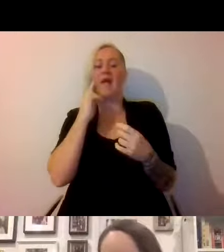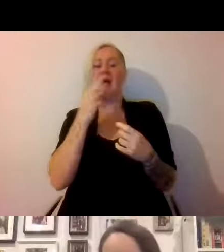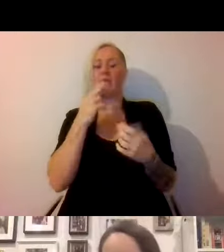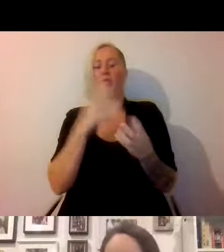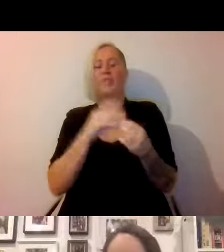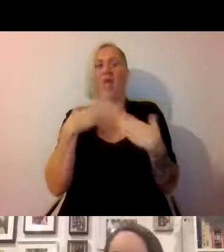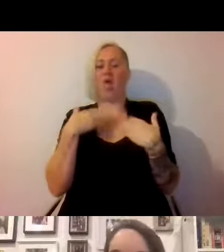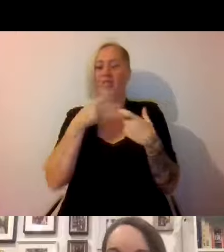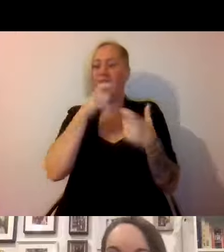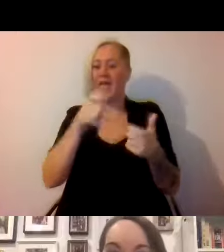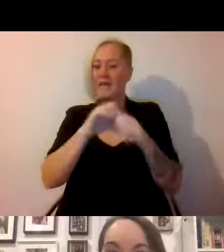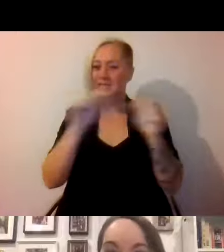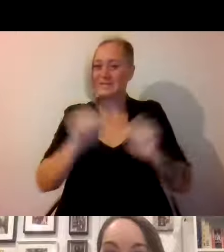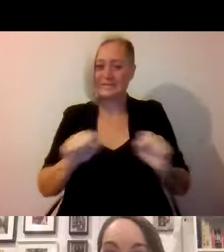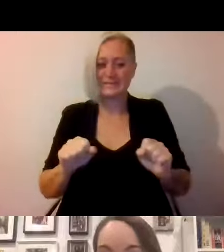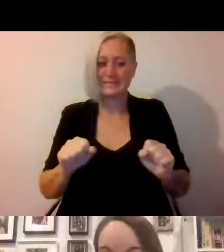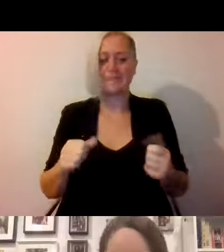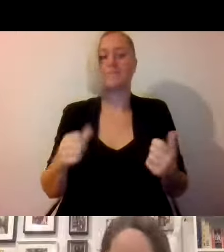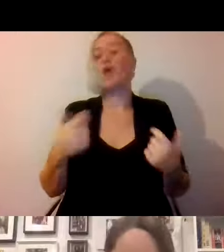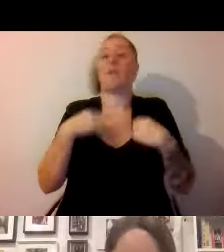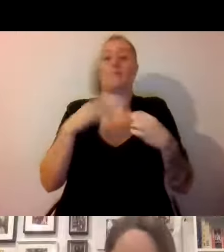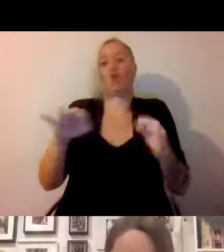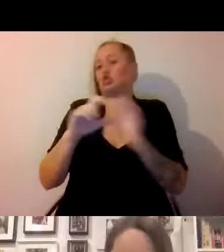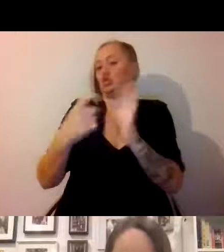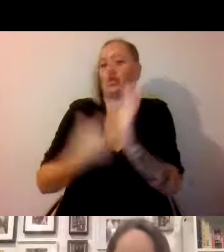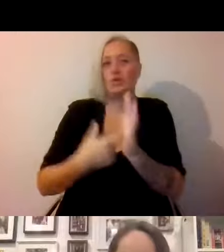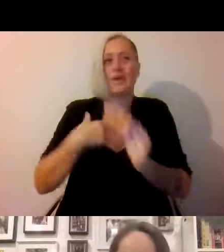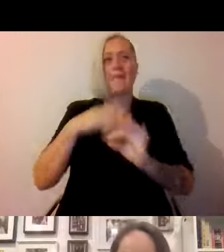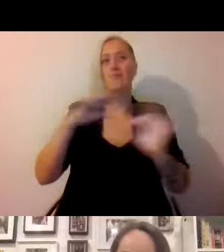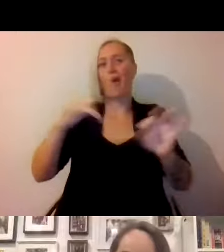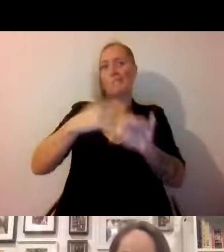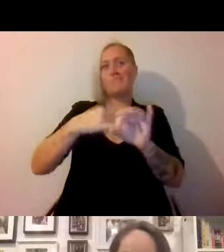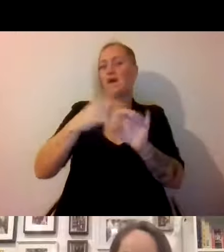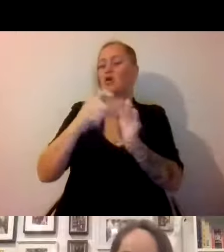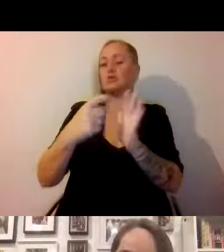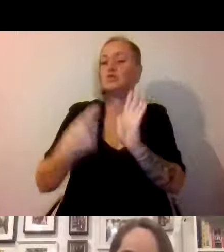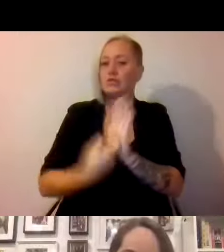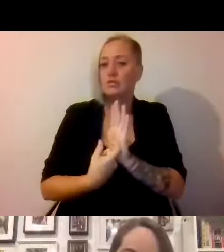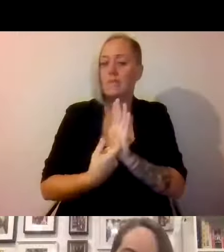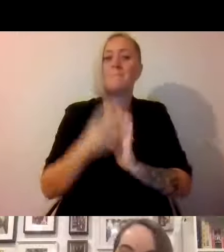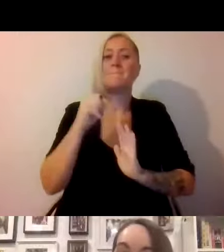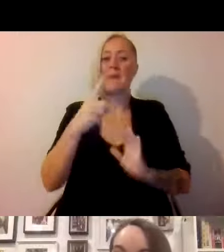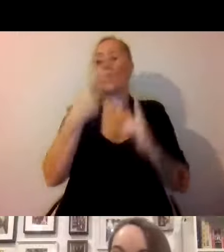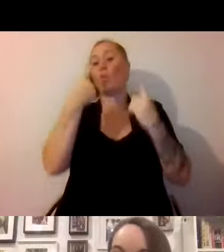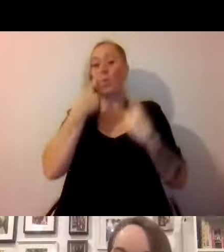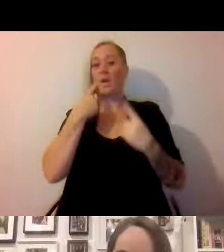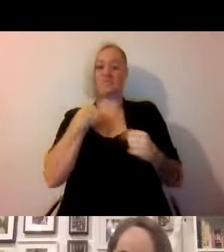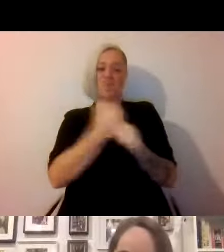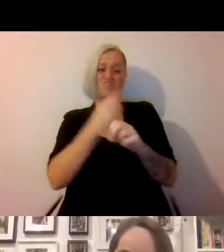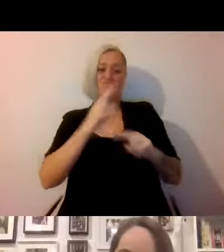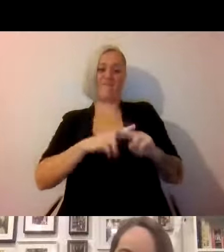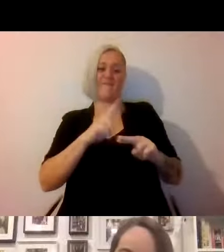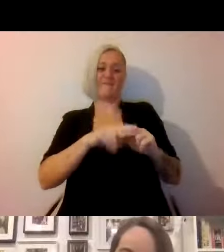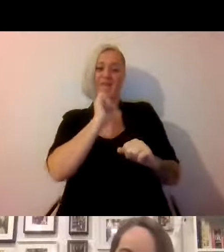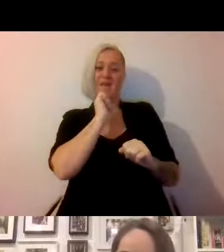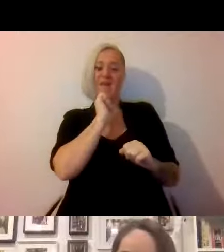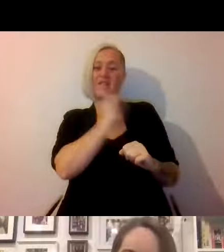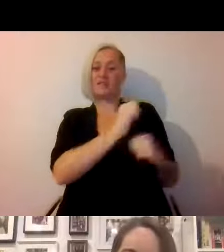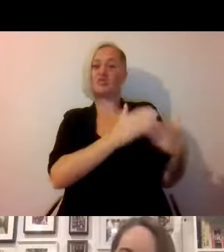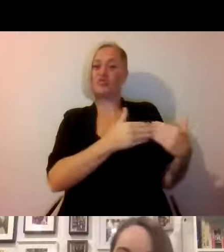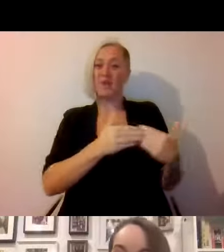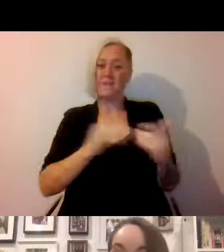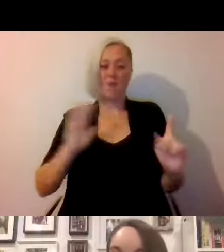I'm certainly not a doctor and certainly not a medical kind of doctor, but having witnessed my grandfather's treatment over the last few years, I can